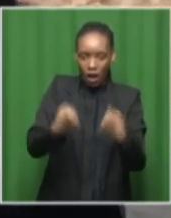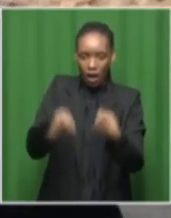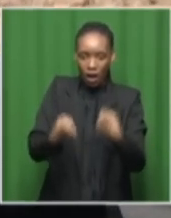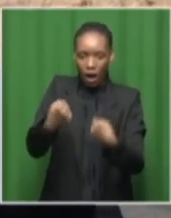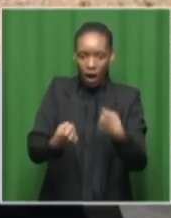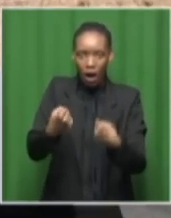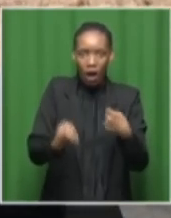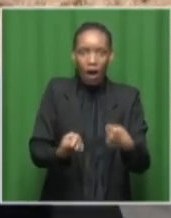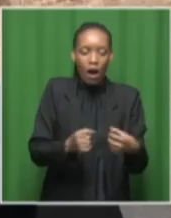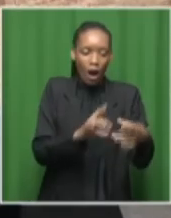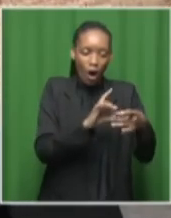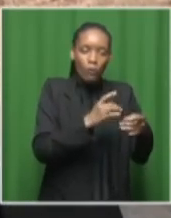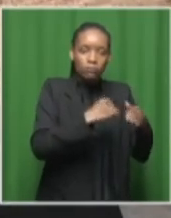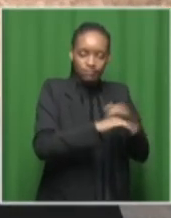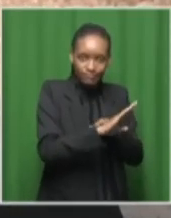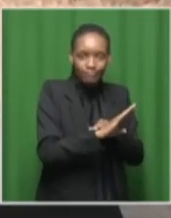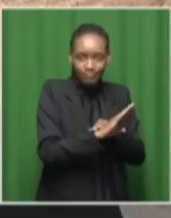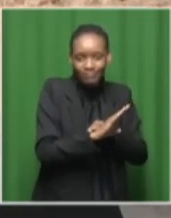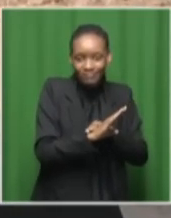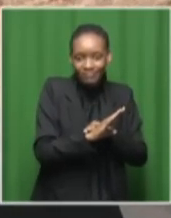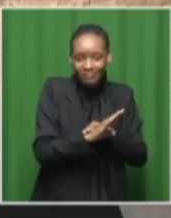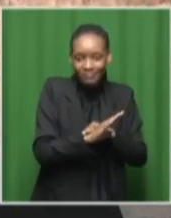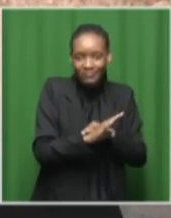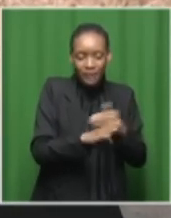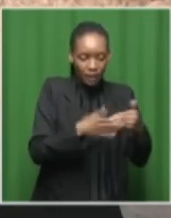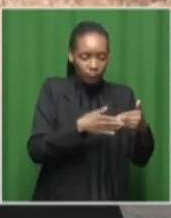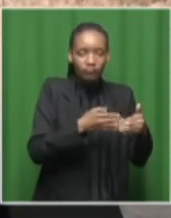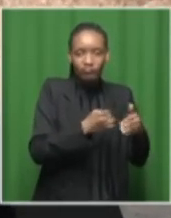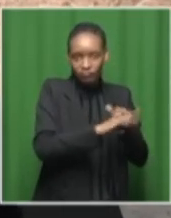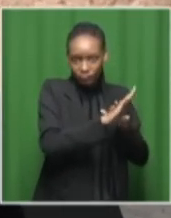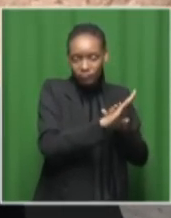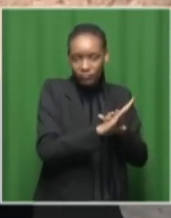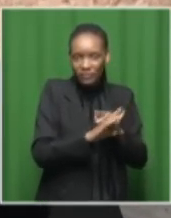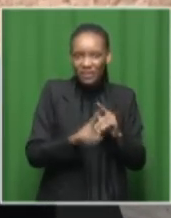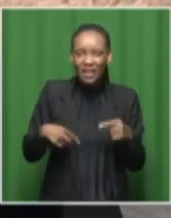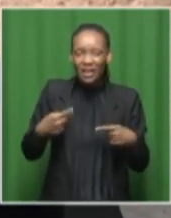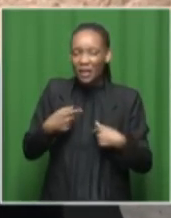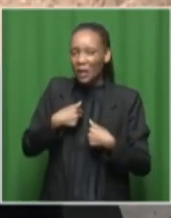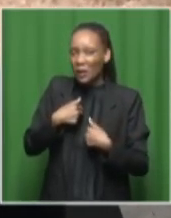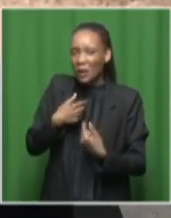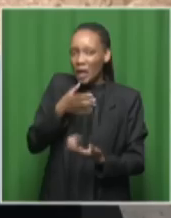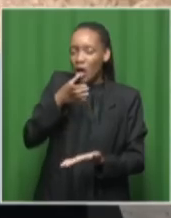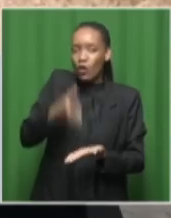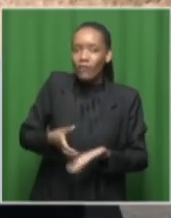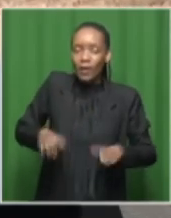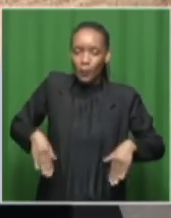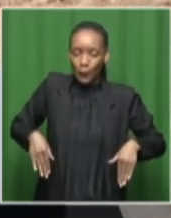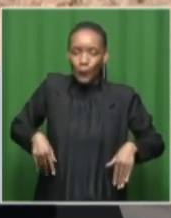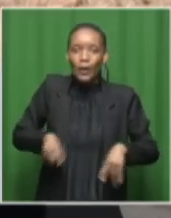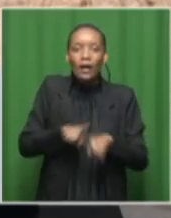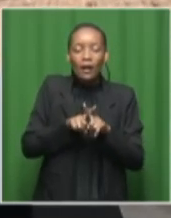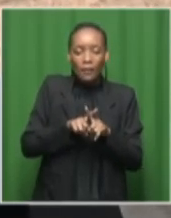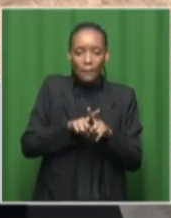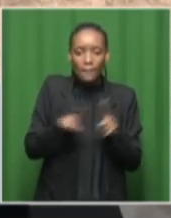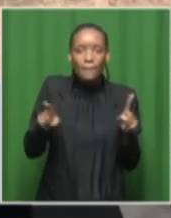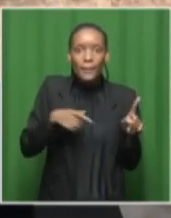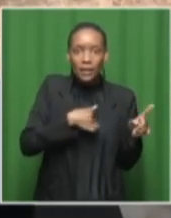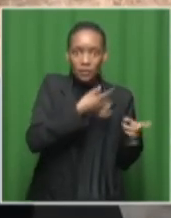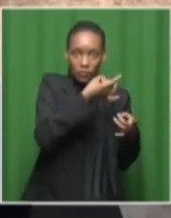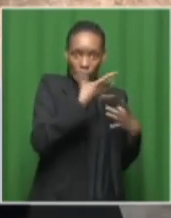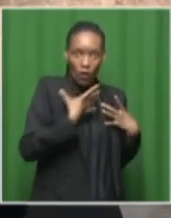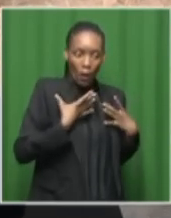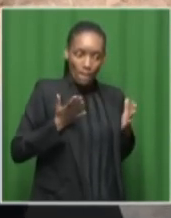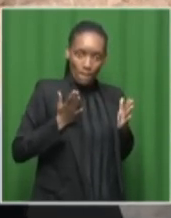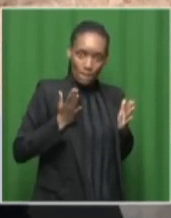the family home. As we were saying, that unconfirmed, but what we are told is that the body of Nkosi Mangosuthu Buthelezi is